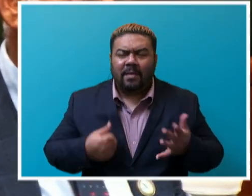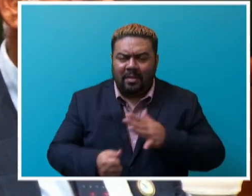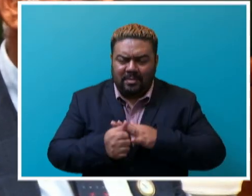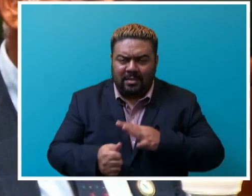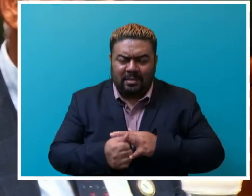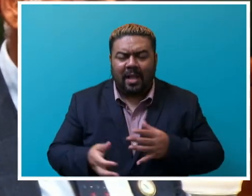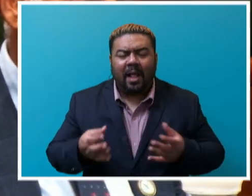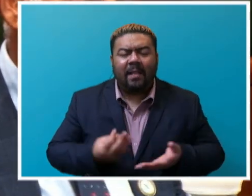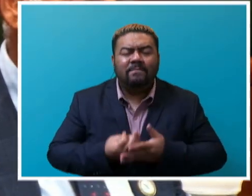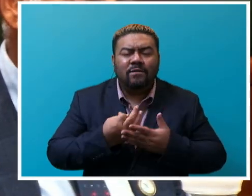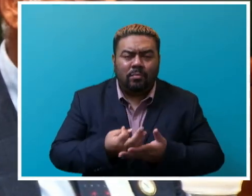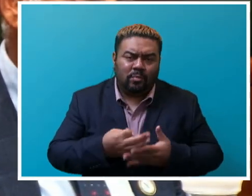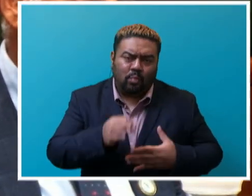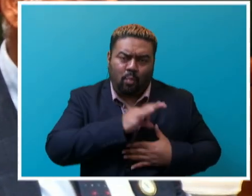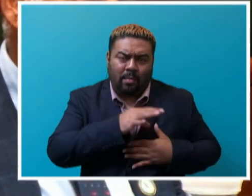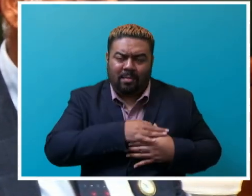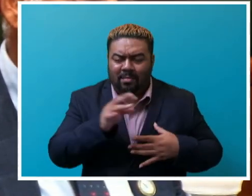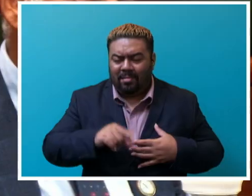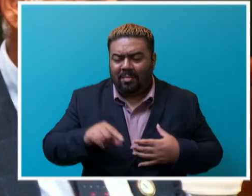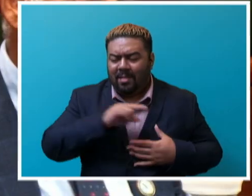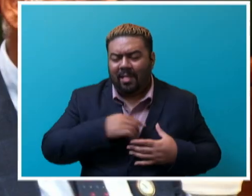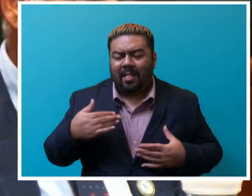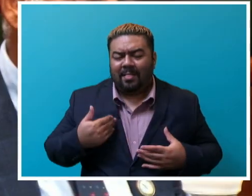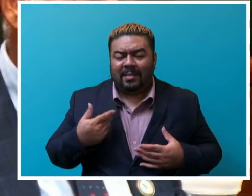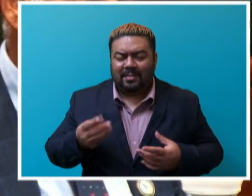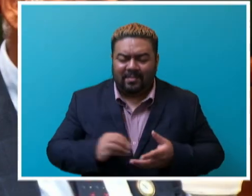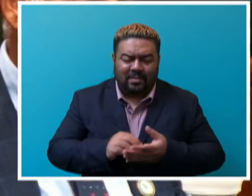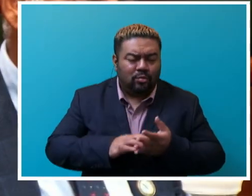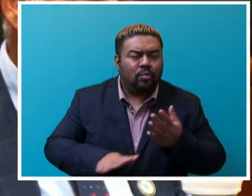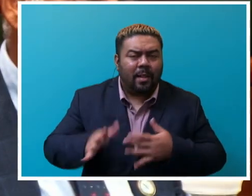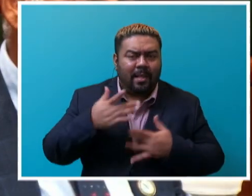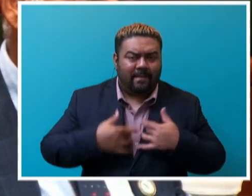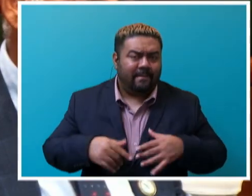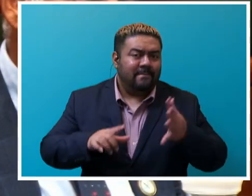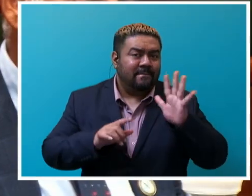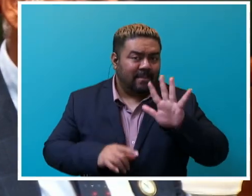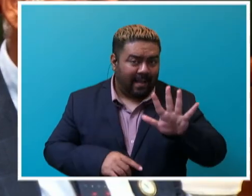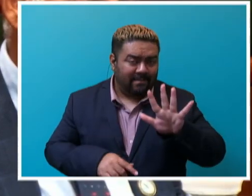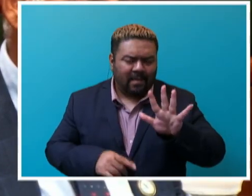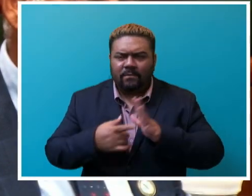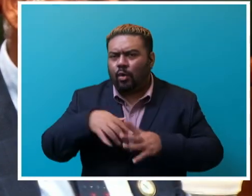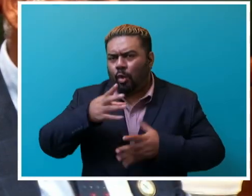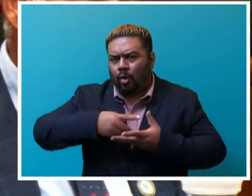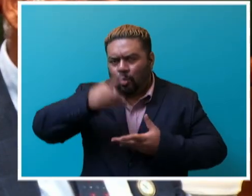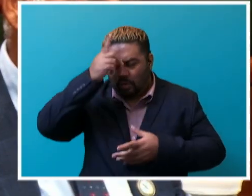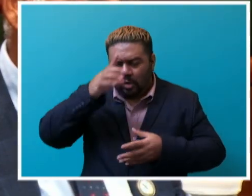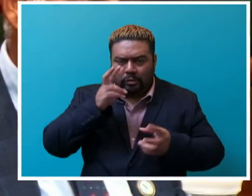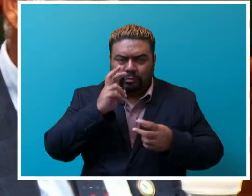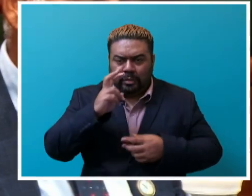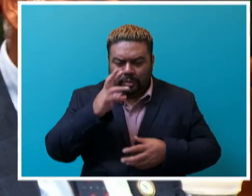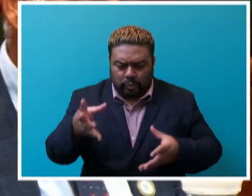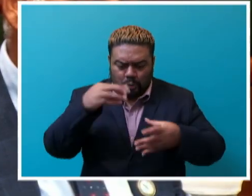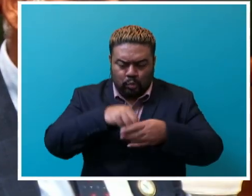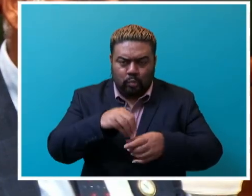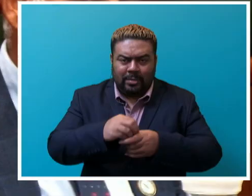affordable, quality and accessible health services throughout their lives. Five is education and training, providing inclusive education